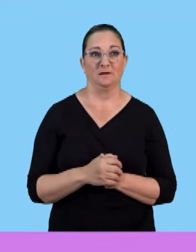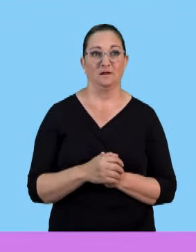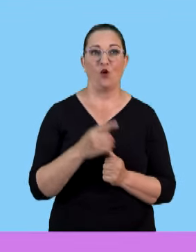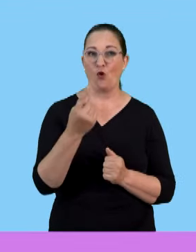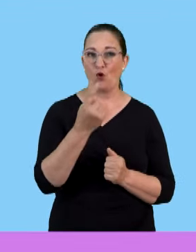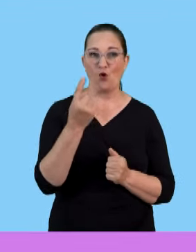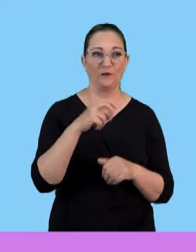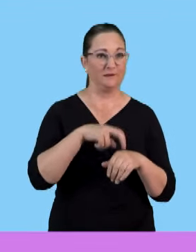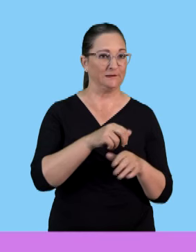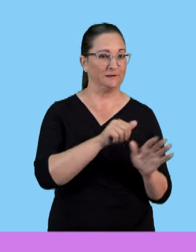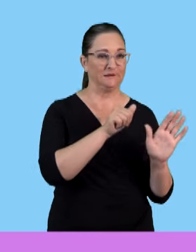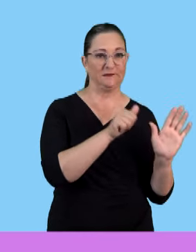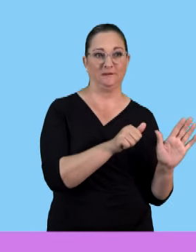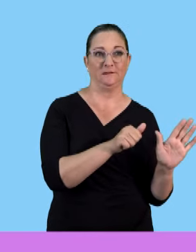6